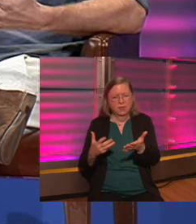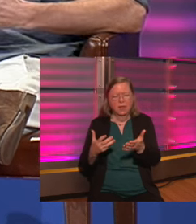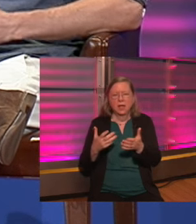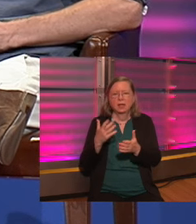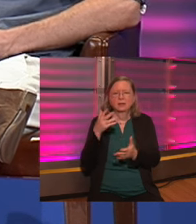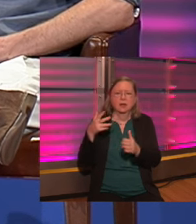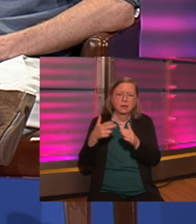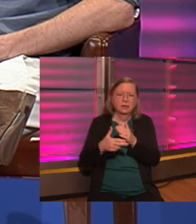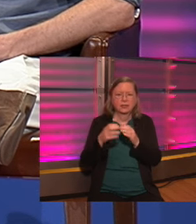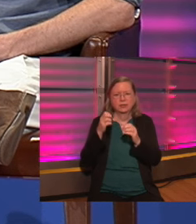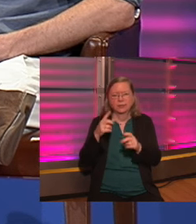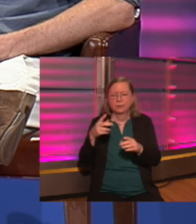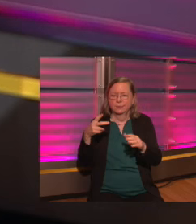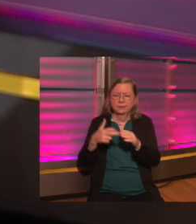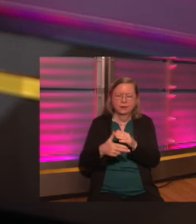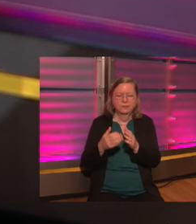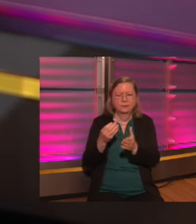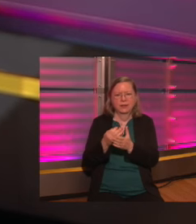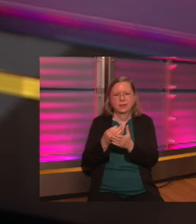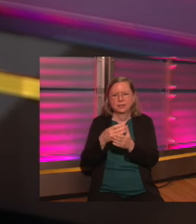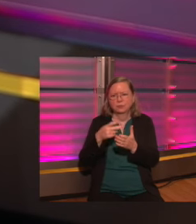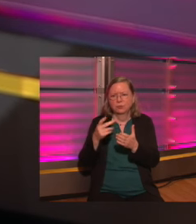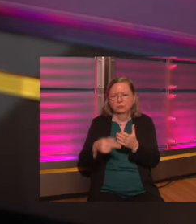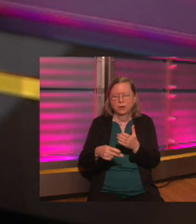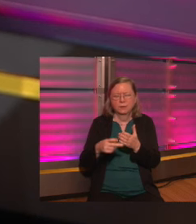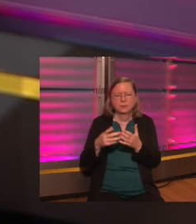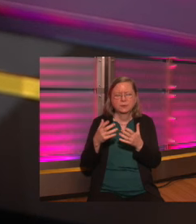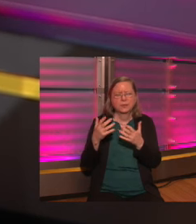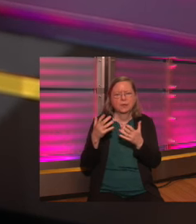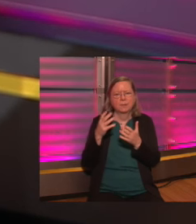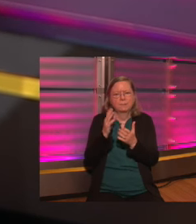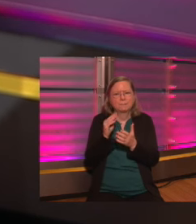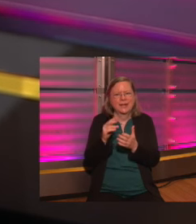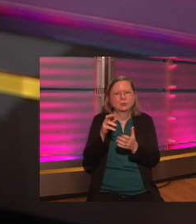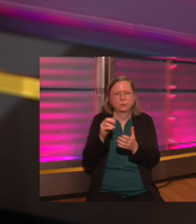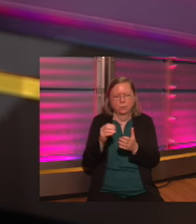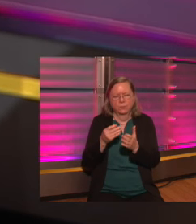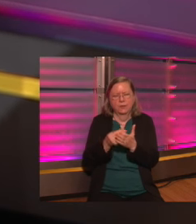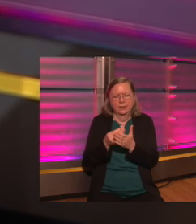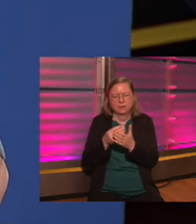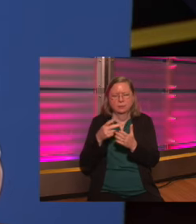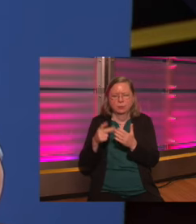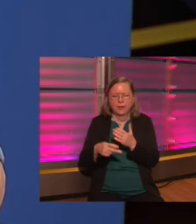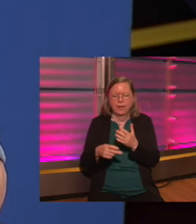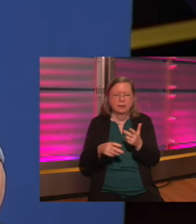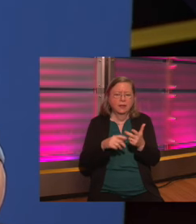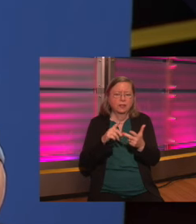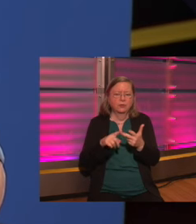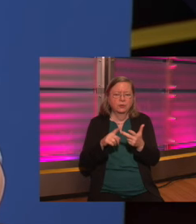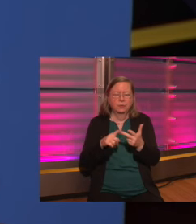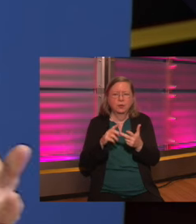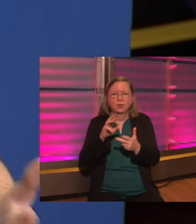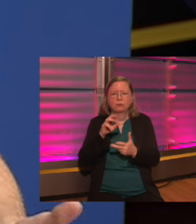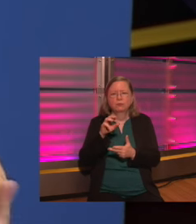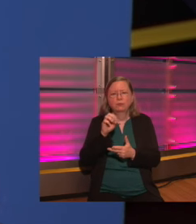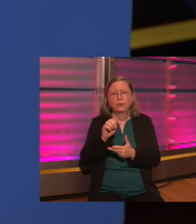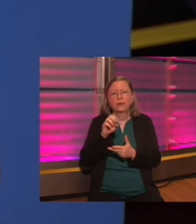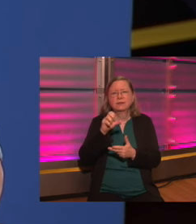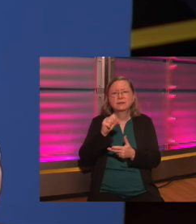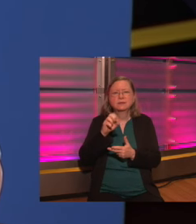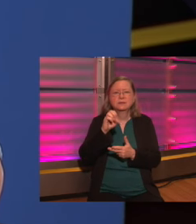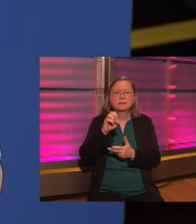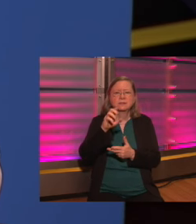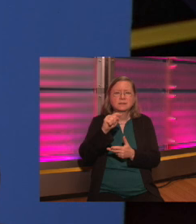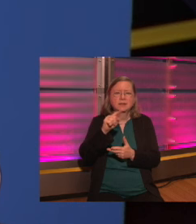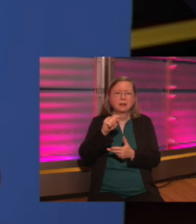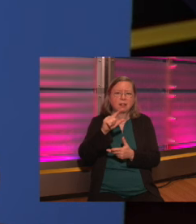microfinance programs, things like that that could really help. And then the third is on resettlement. I mean, I think each of us has an amazing opportunity to